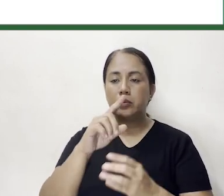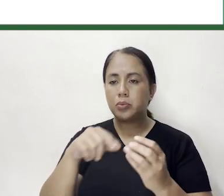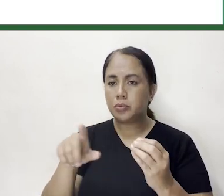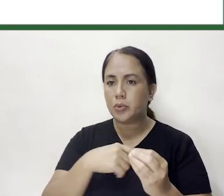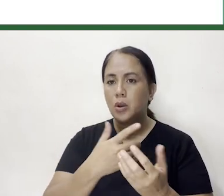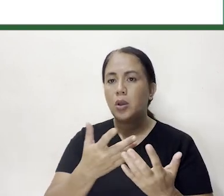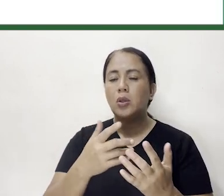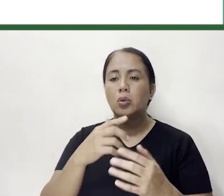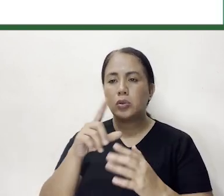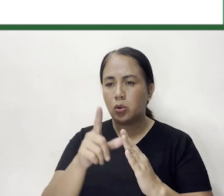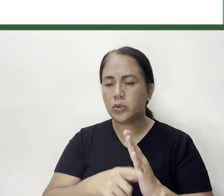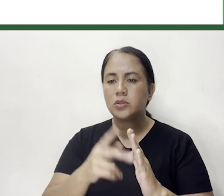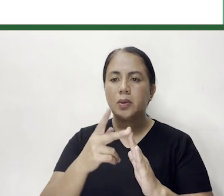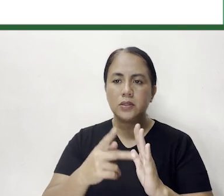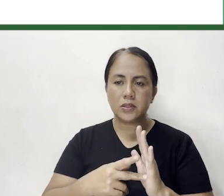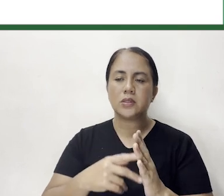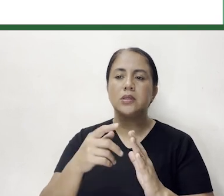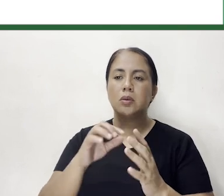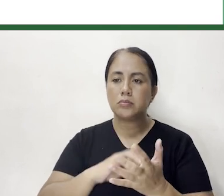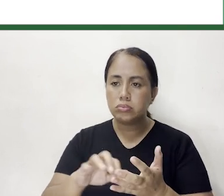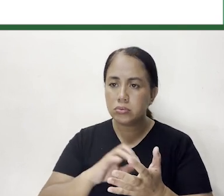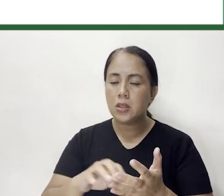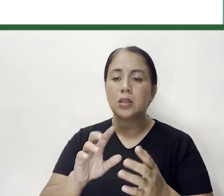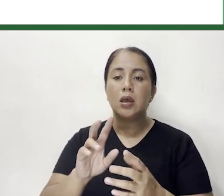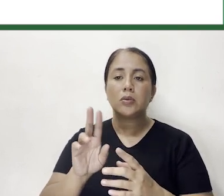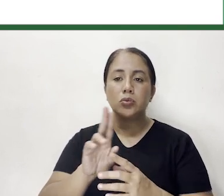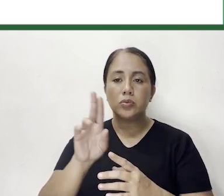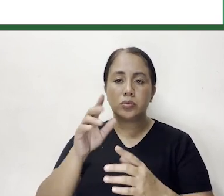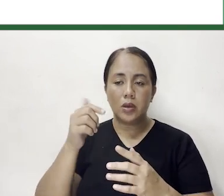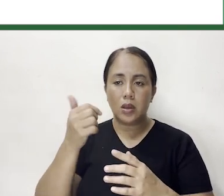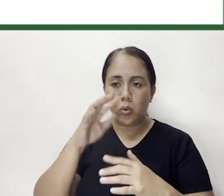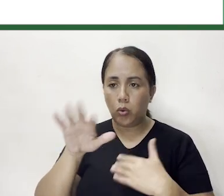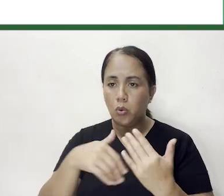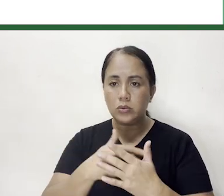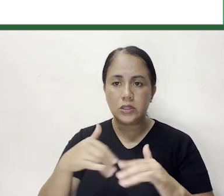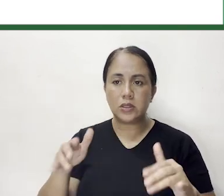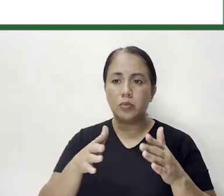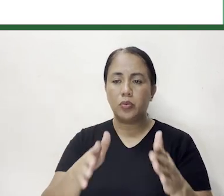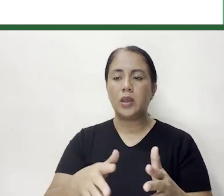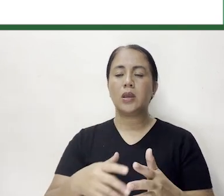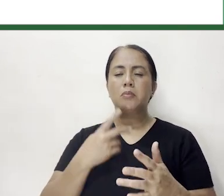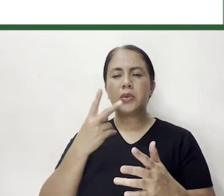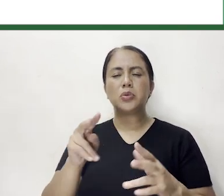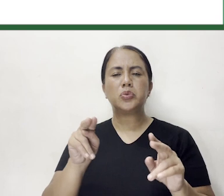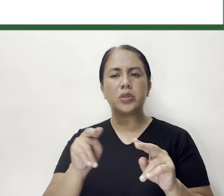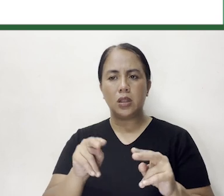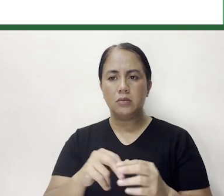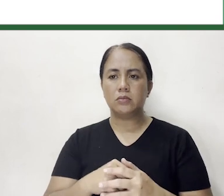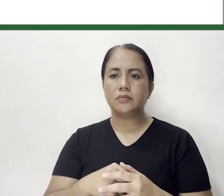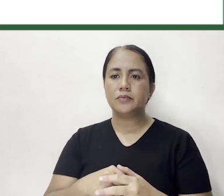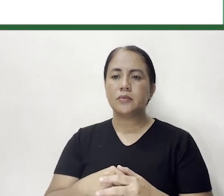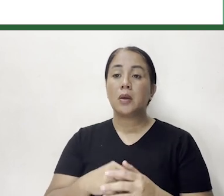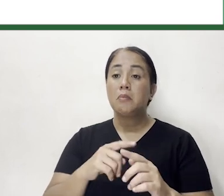Indirect discrimination refers to laws, policies, and practices that apply to everyone in the same way and may